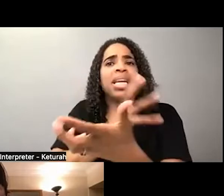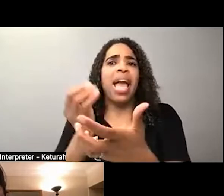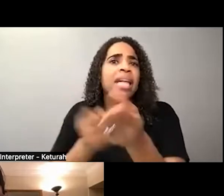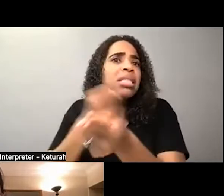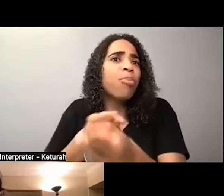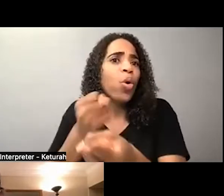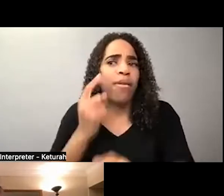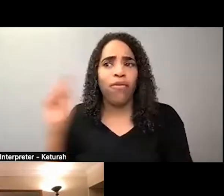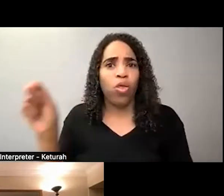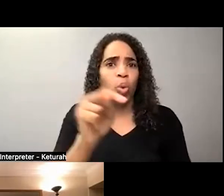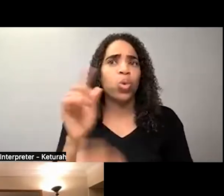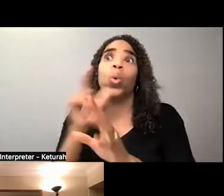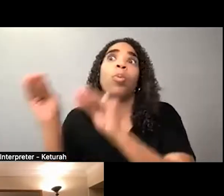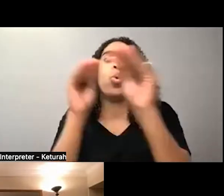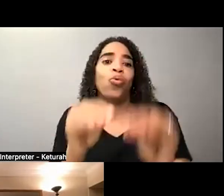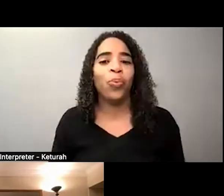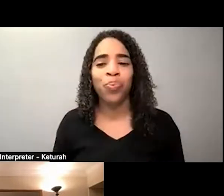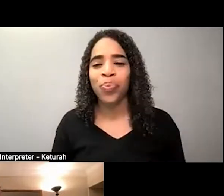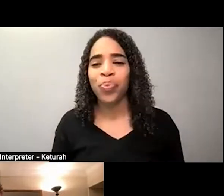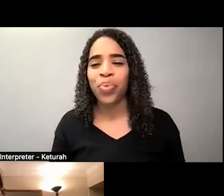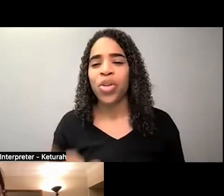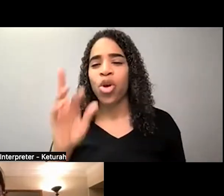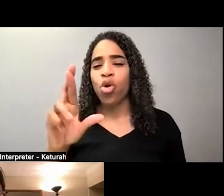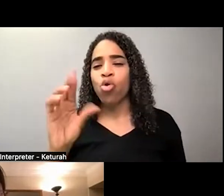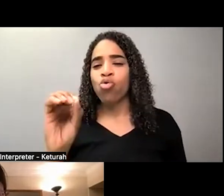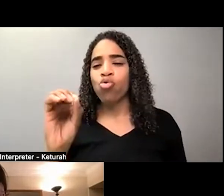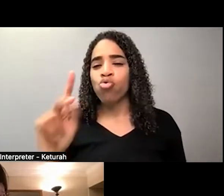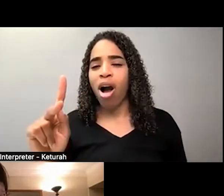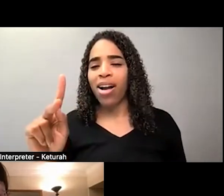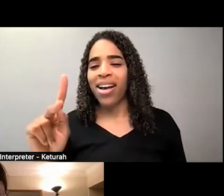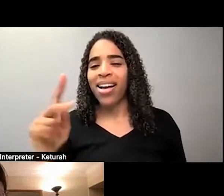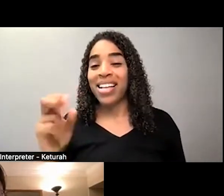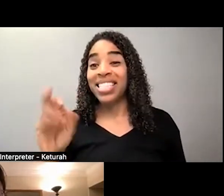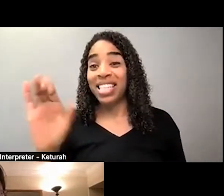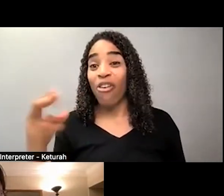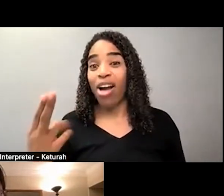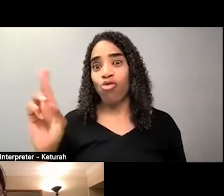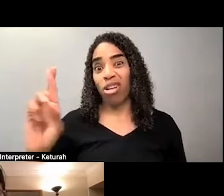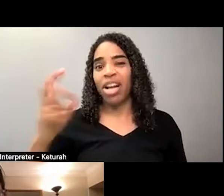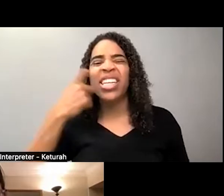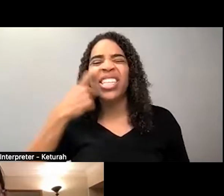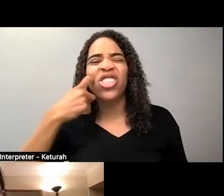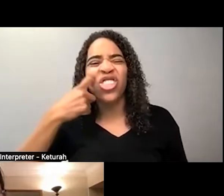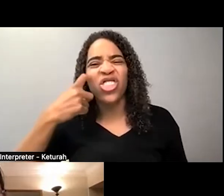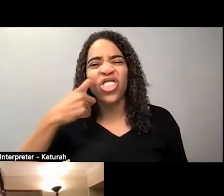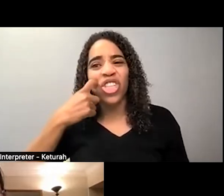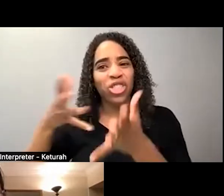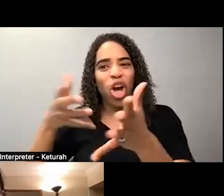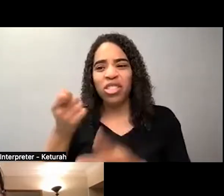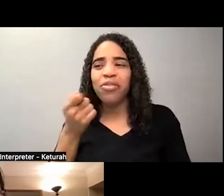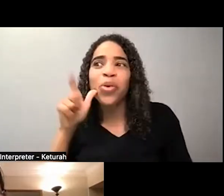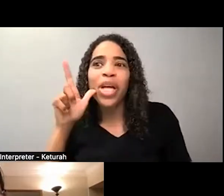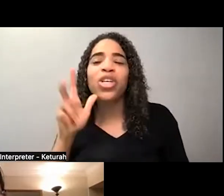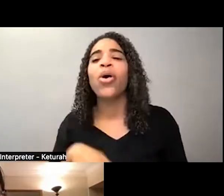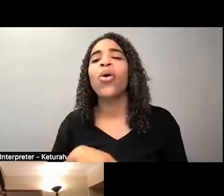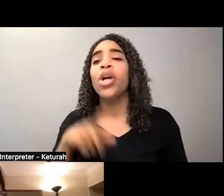Rokhsareh, I'm really, we had a chance to speak a few days ago about your journey. You're living in Germany these days, and I was wondering if you could tell us a bit